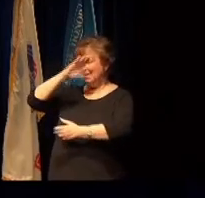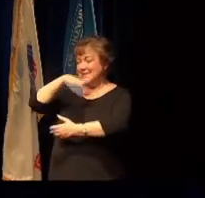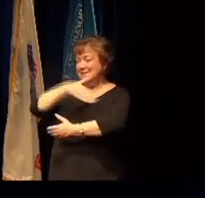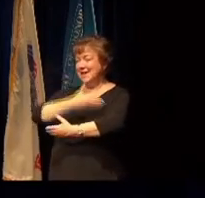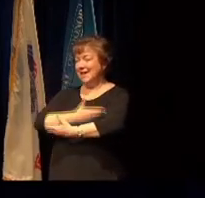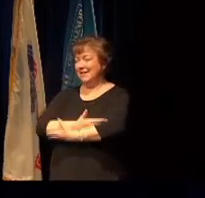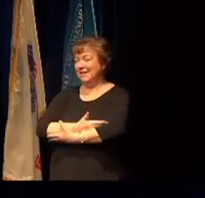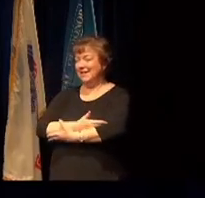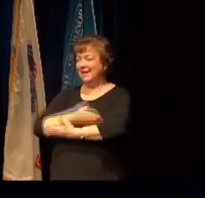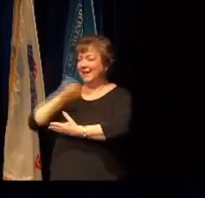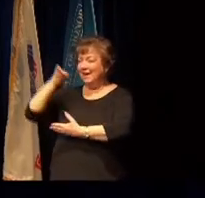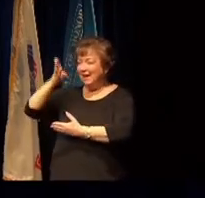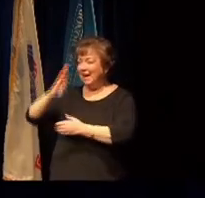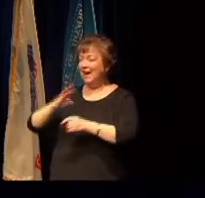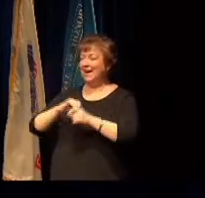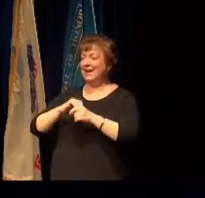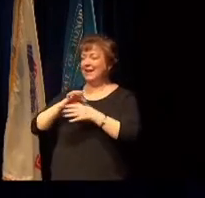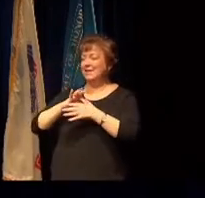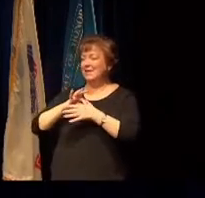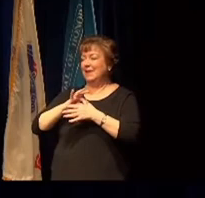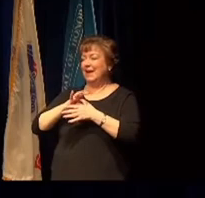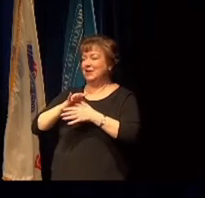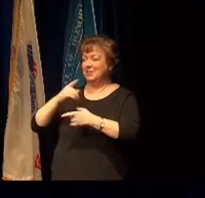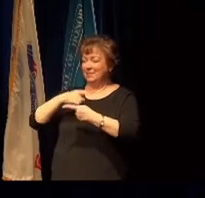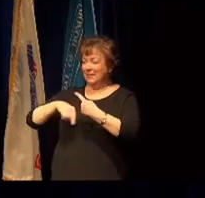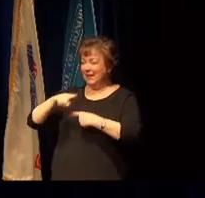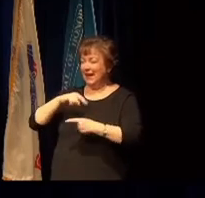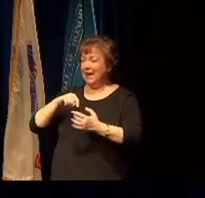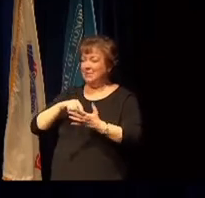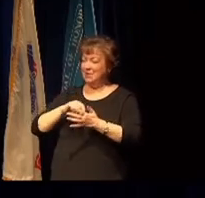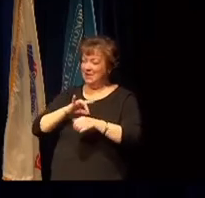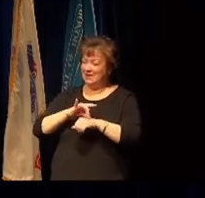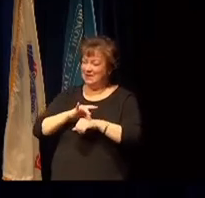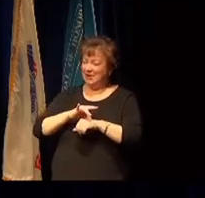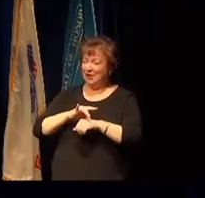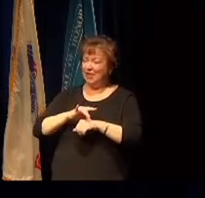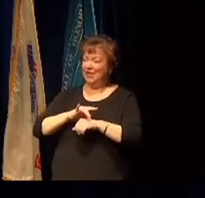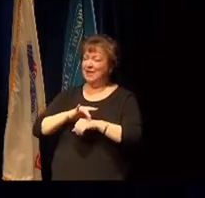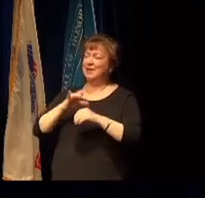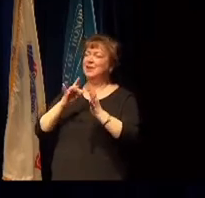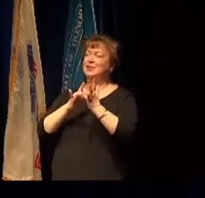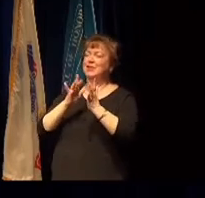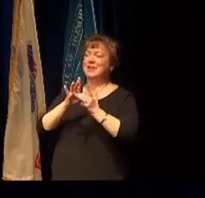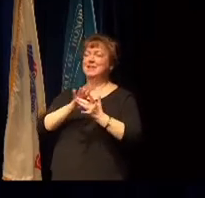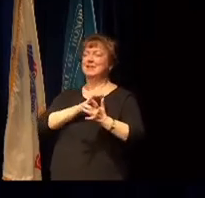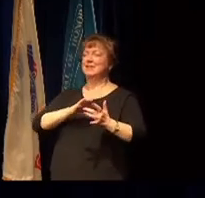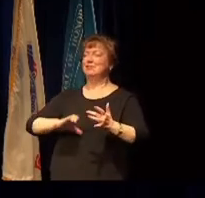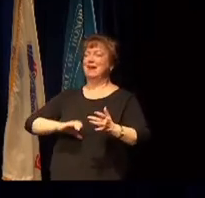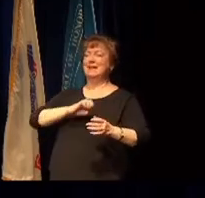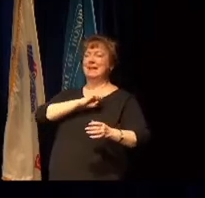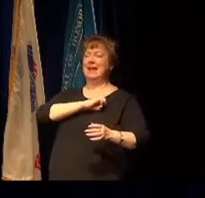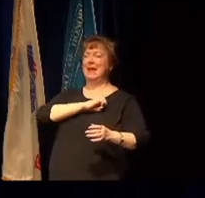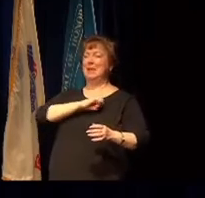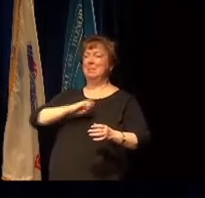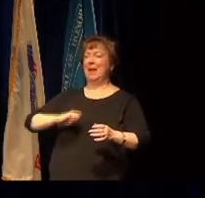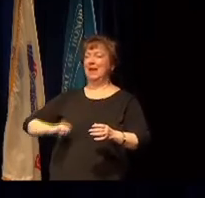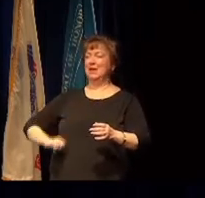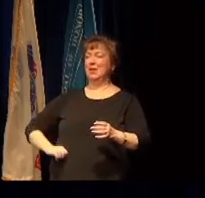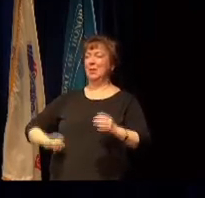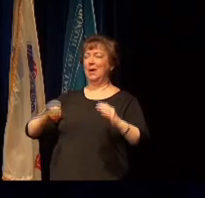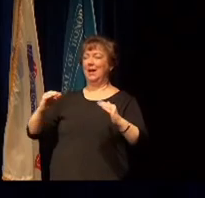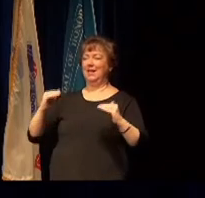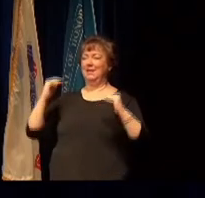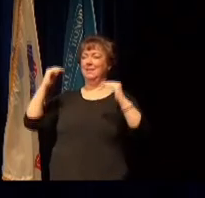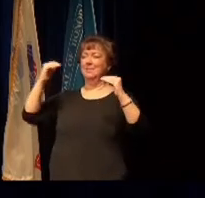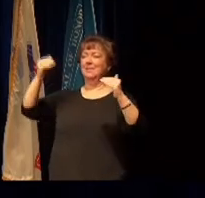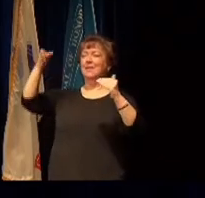in flesh, came to this earth, Jesus Christ, Emmanuel, God with us, came to this earth to go to the